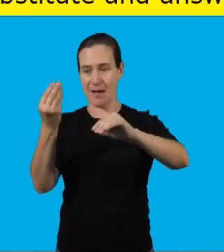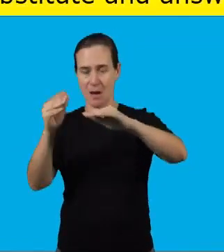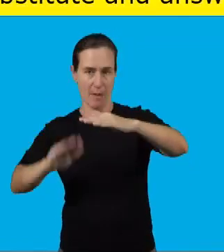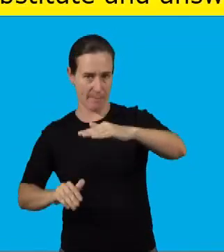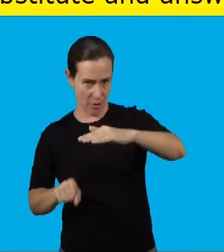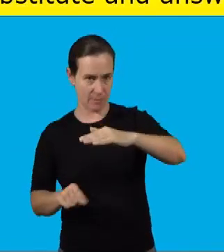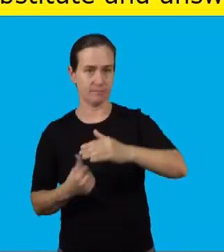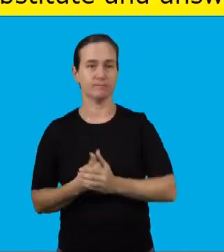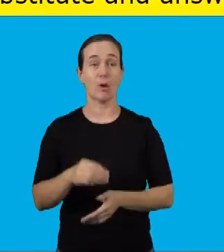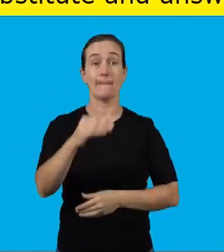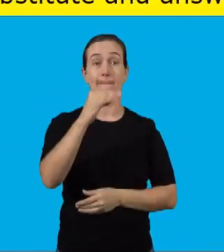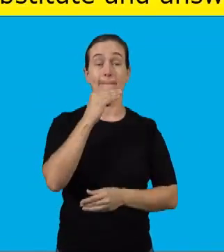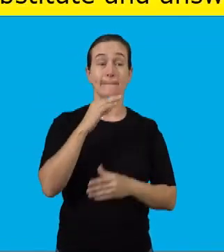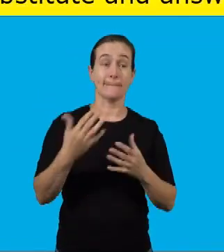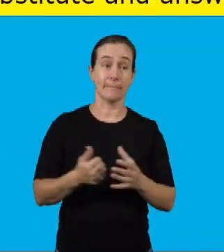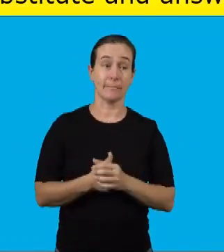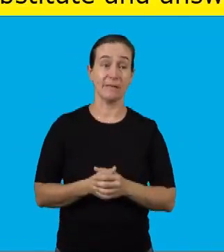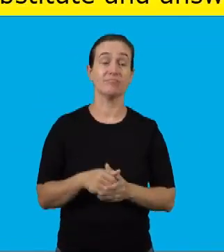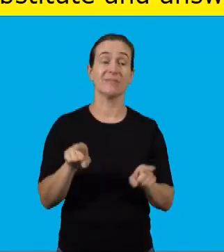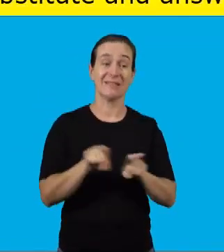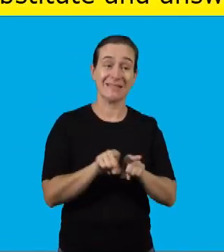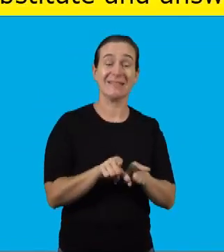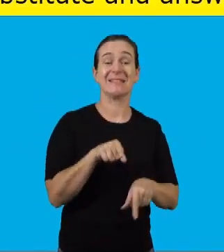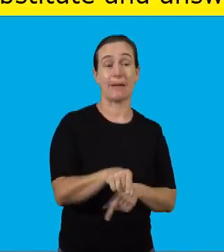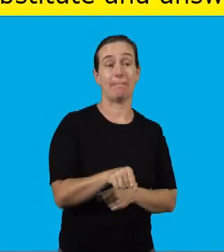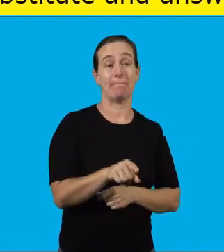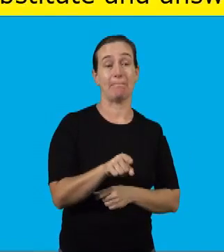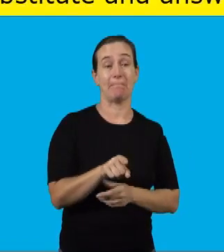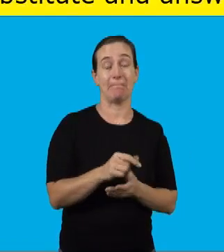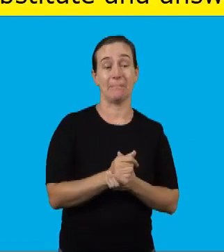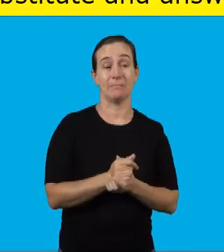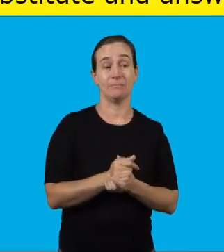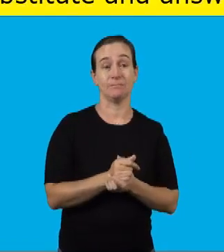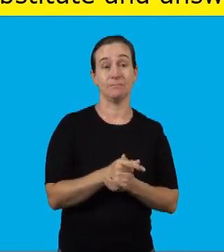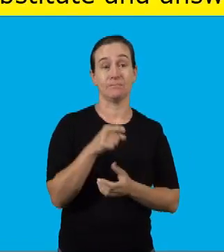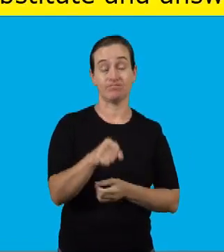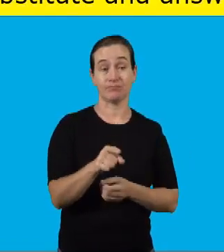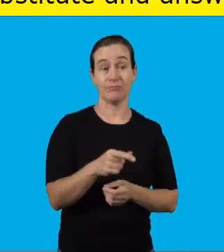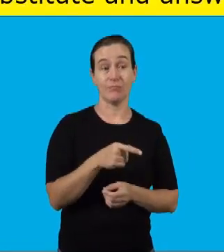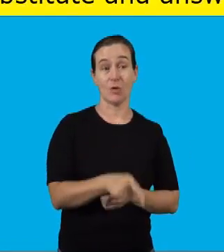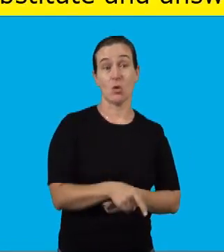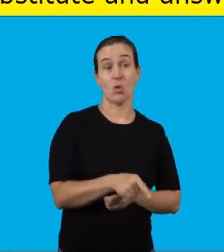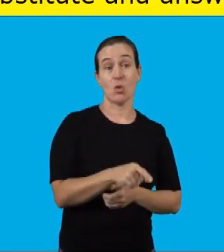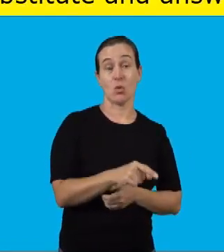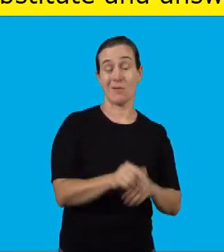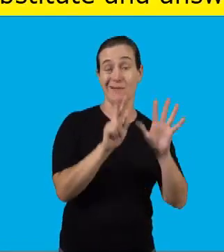multiply by 1 minus r squared, and on the other side, we're going to multiply by 4. So that is going to be 8 is equals to